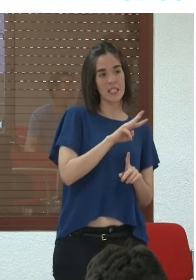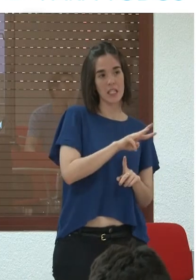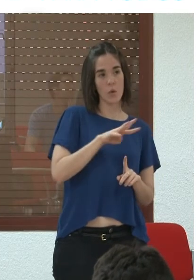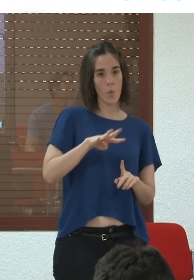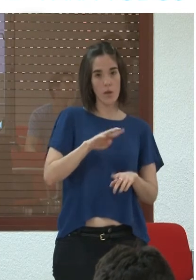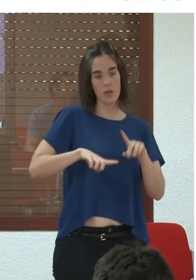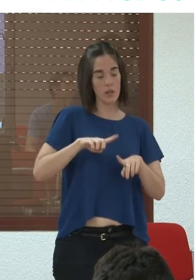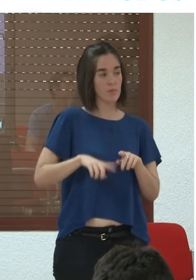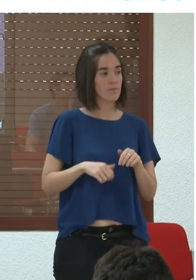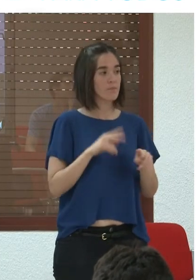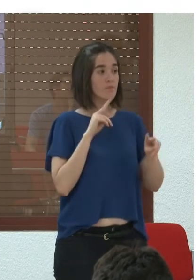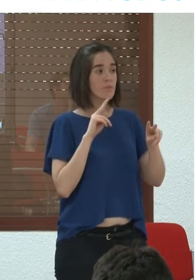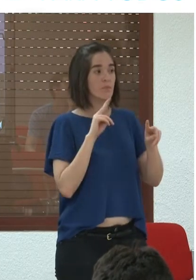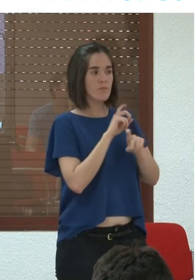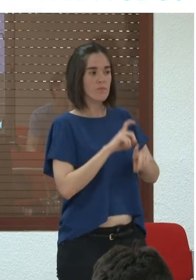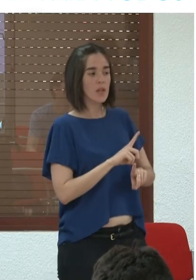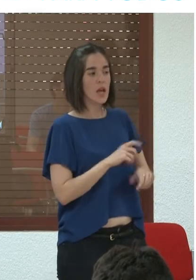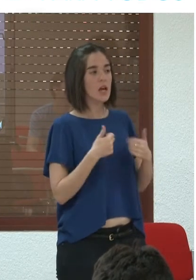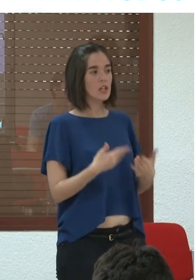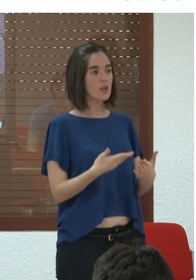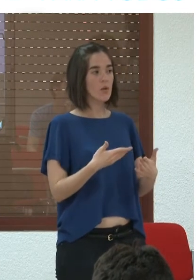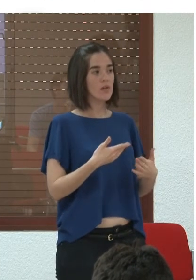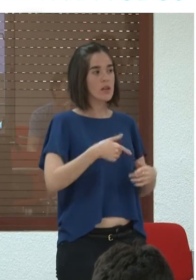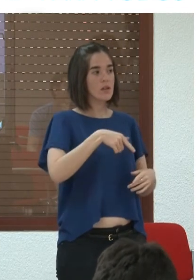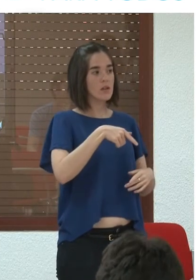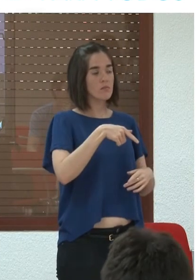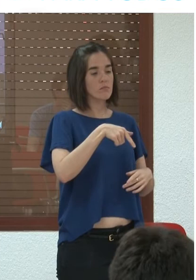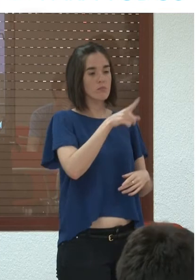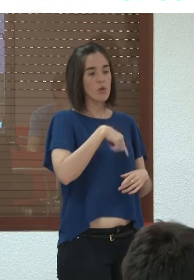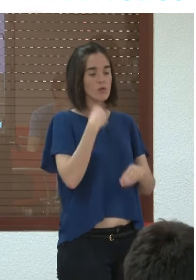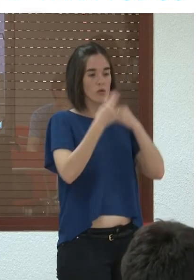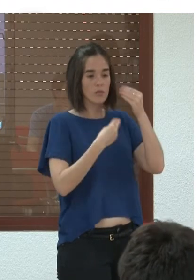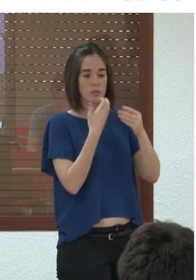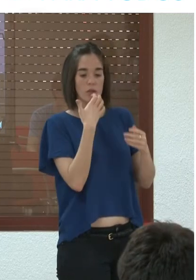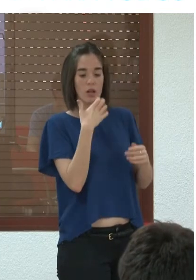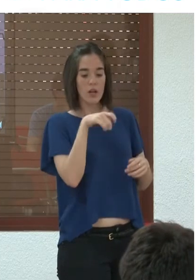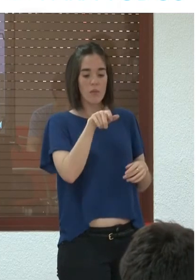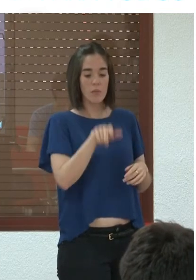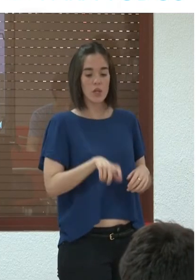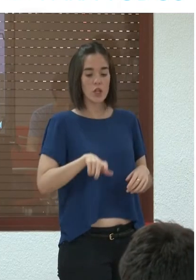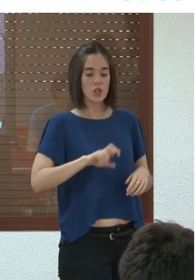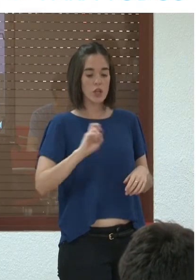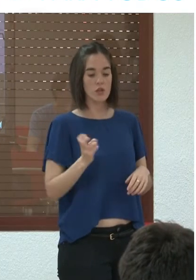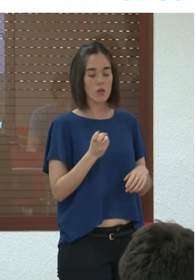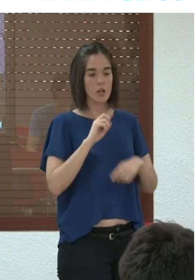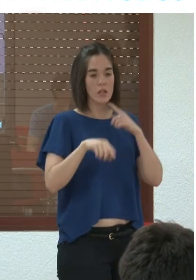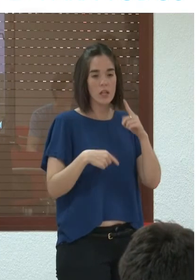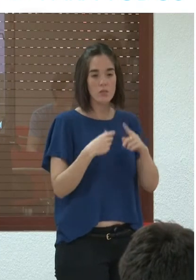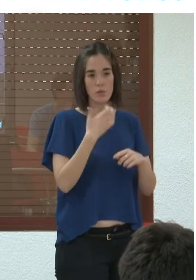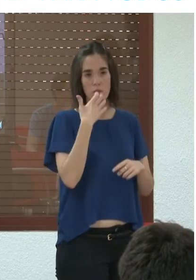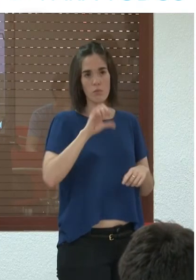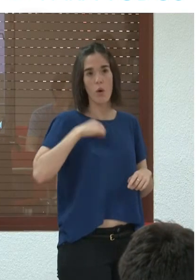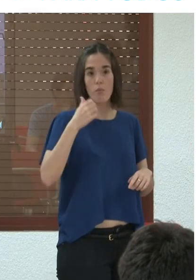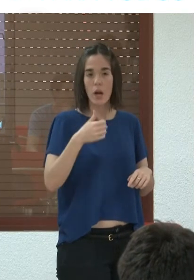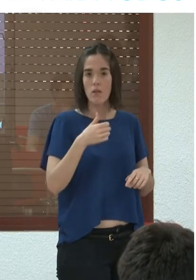we're only working with children with degrees 3 and 4 cerebral palsy. And have you considered the possibility of using